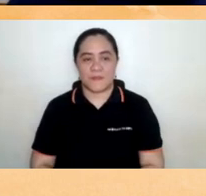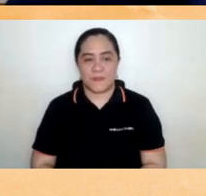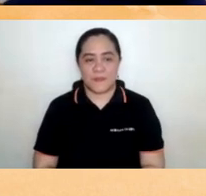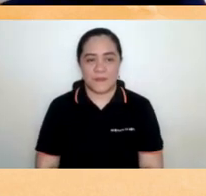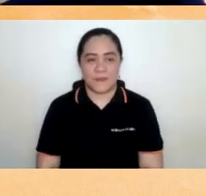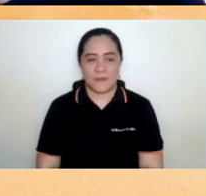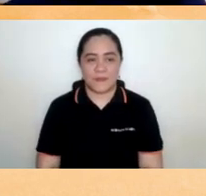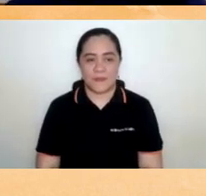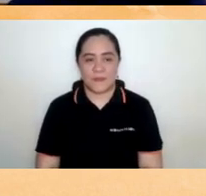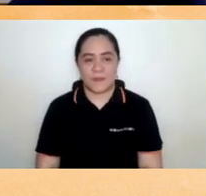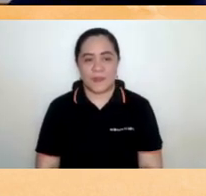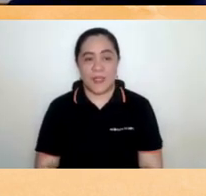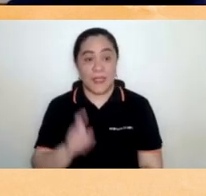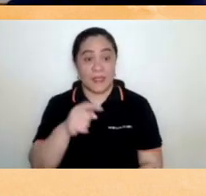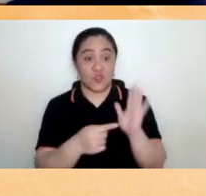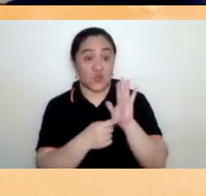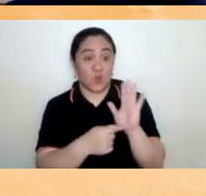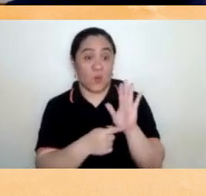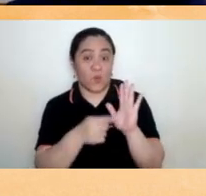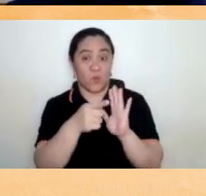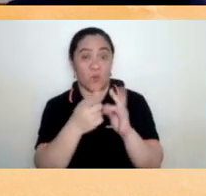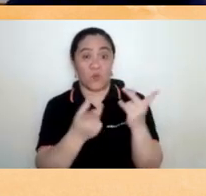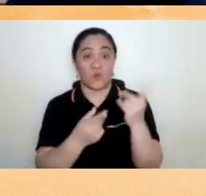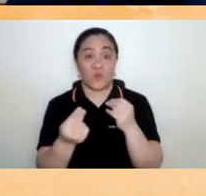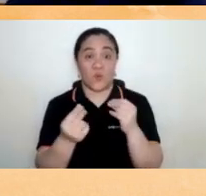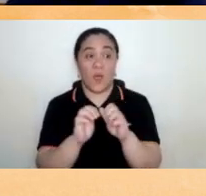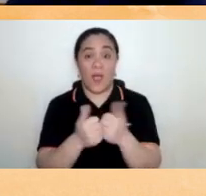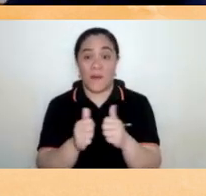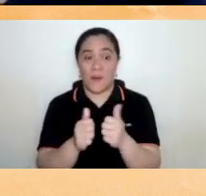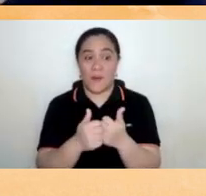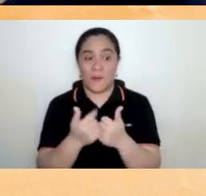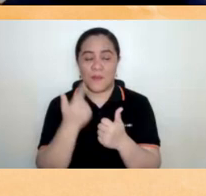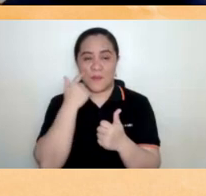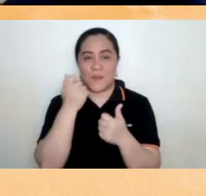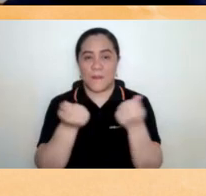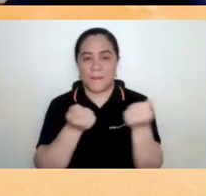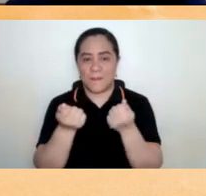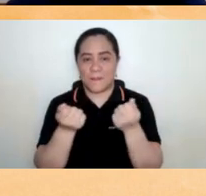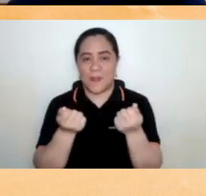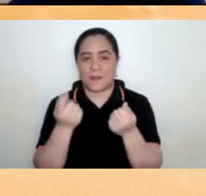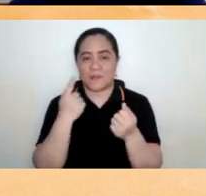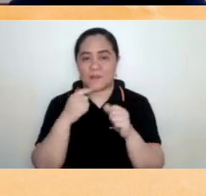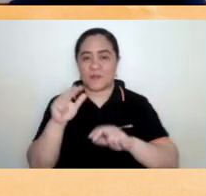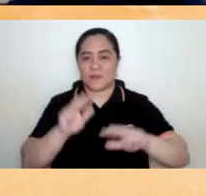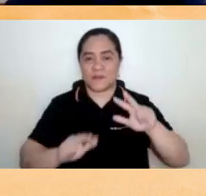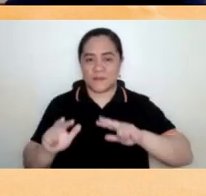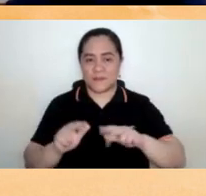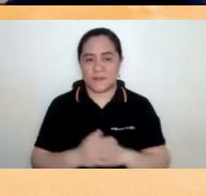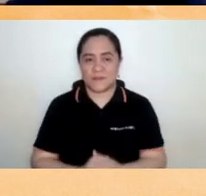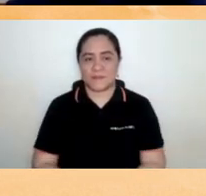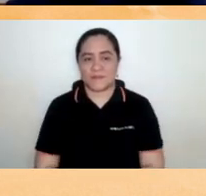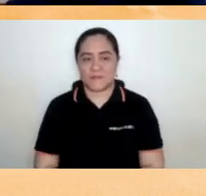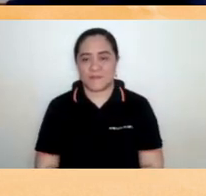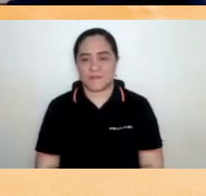And here are a few examples of practical tools for managing anxiety. You may want to check